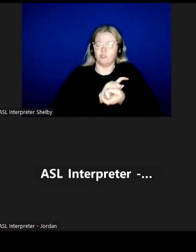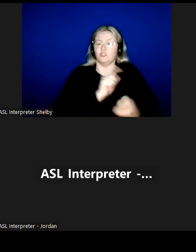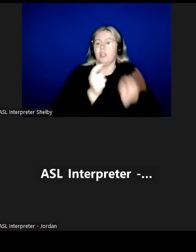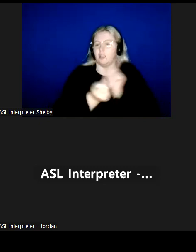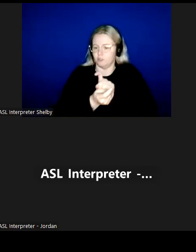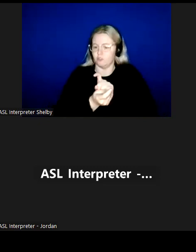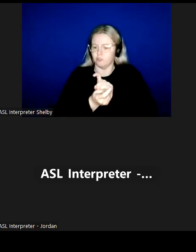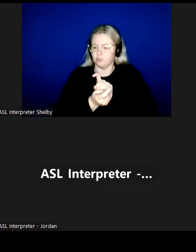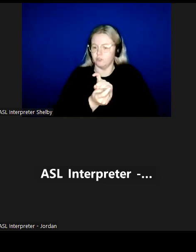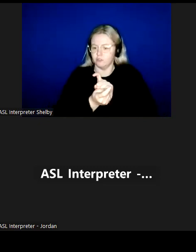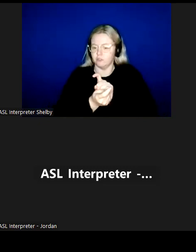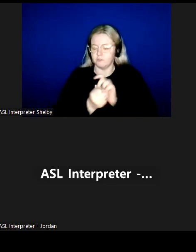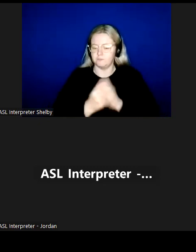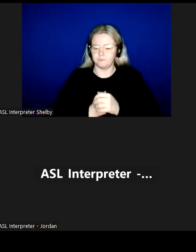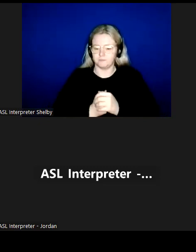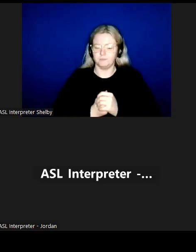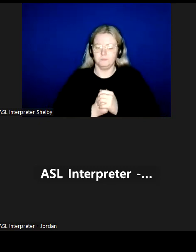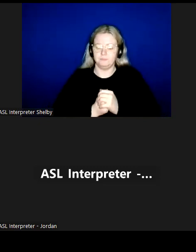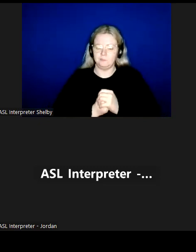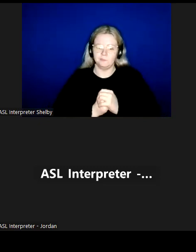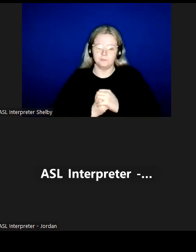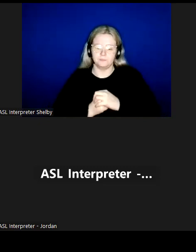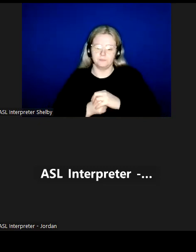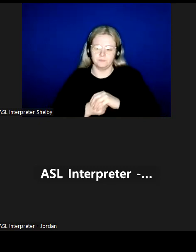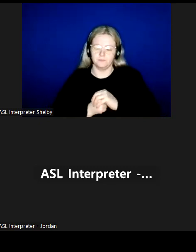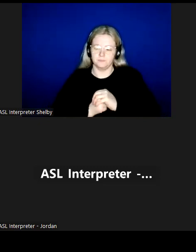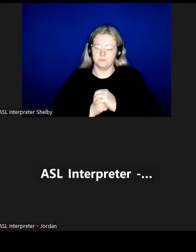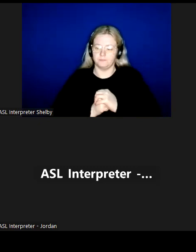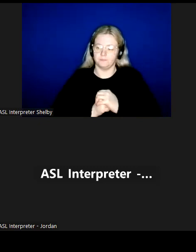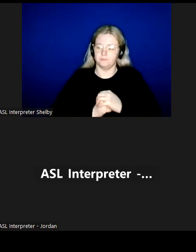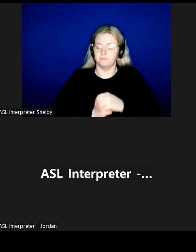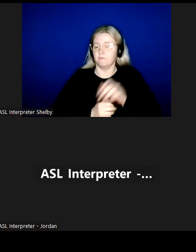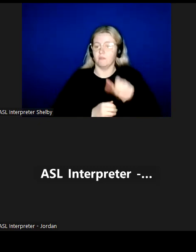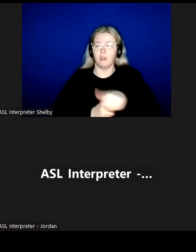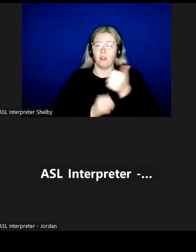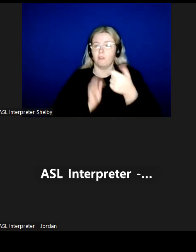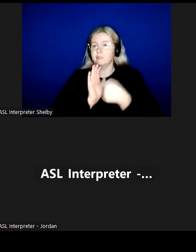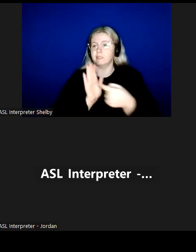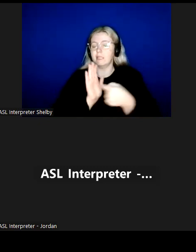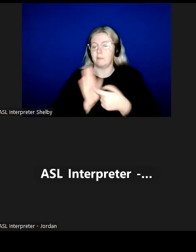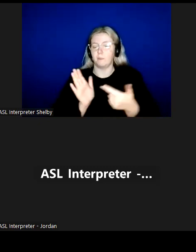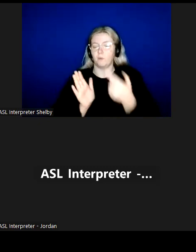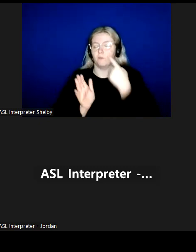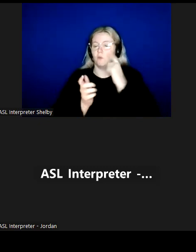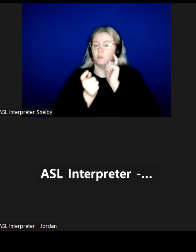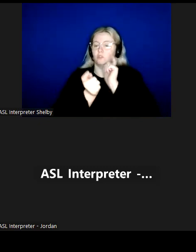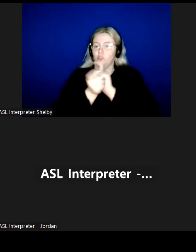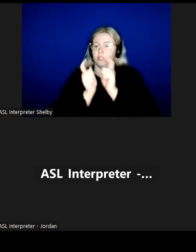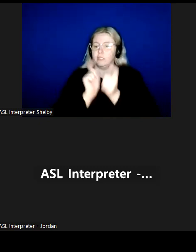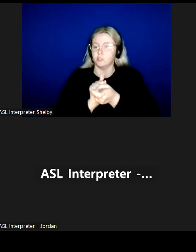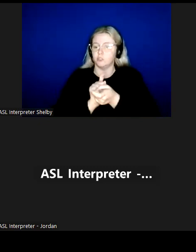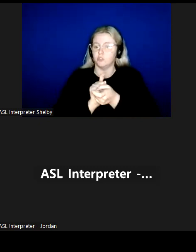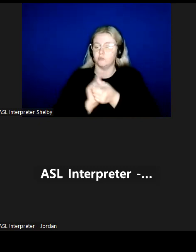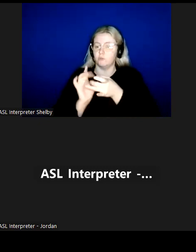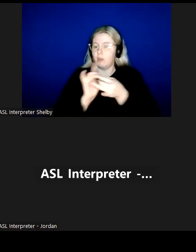and there is an adjustment. Other changes that happen in life where we might experience grief